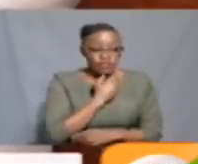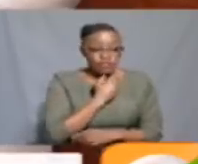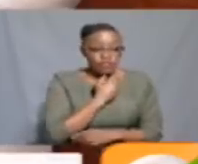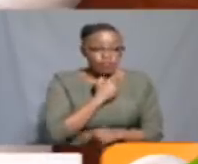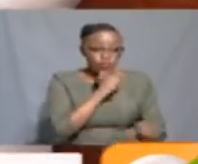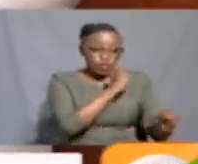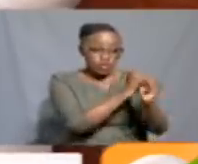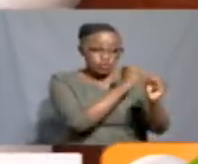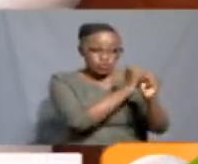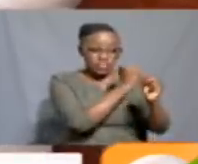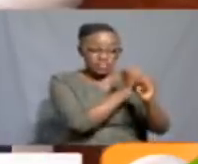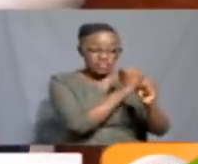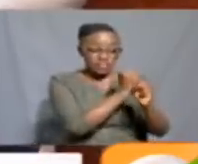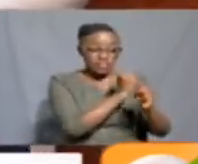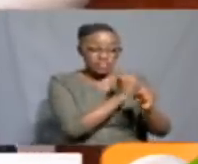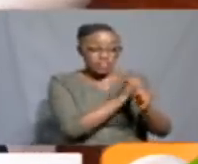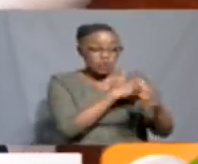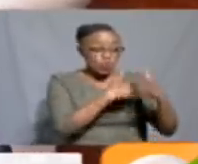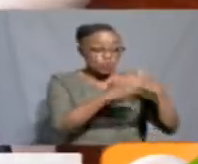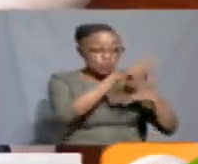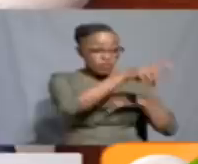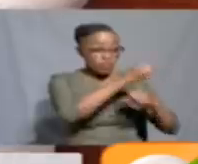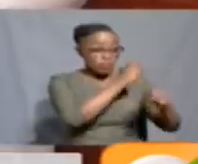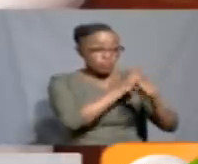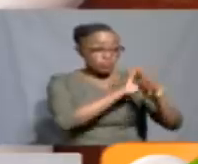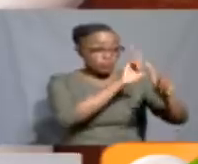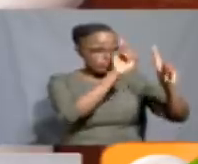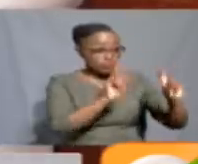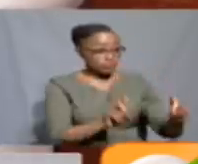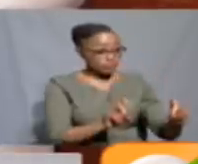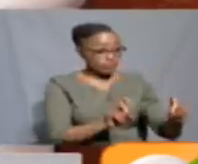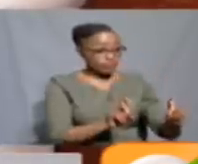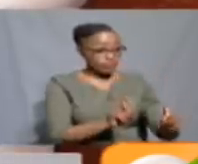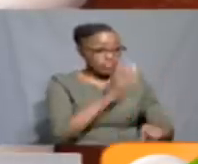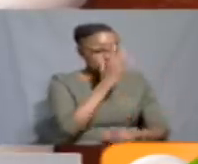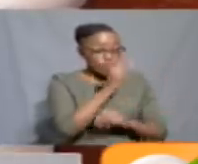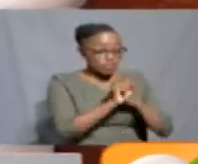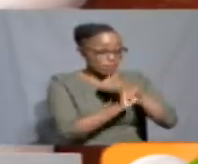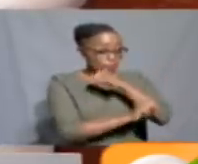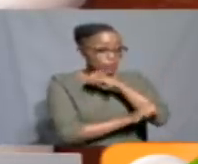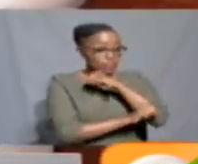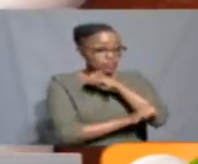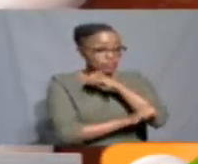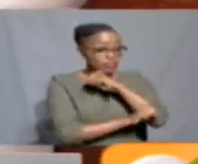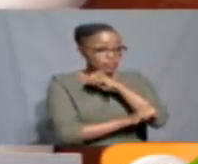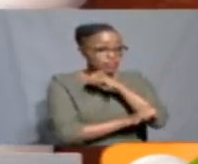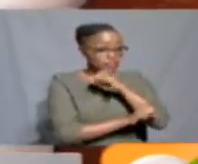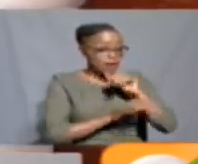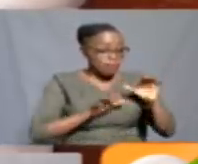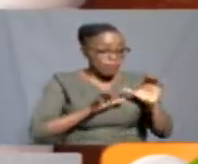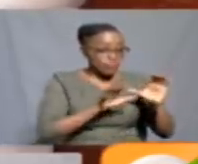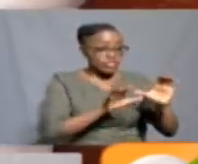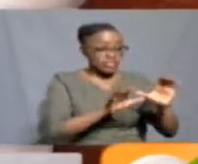are we doing what we should be doing? And that is supporting,